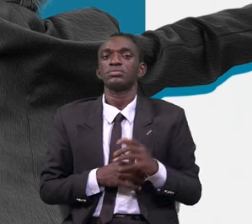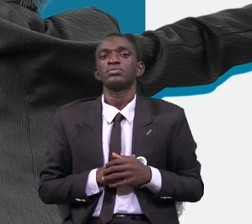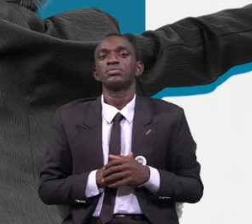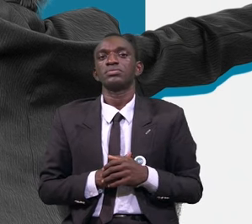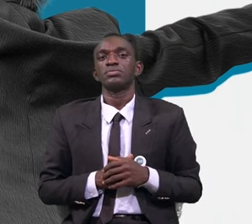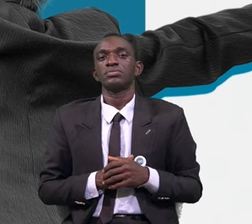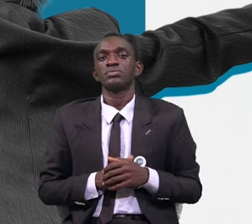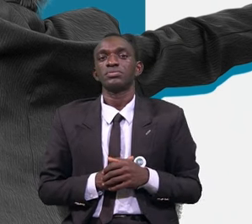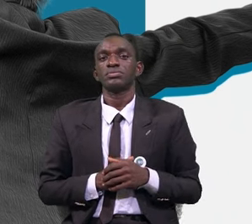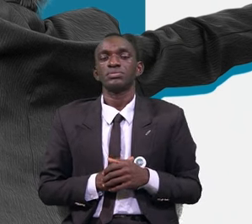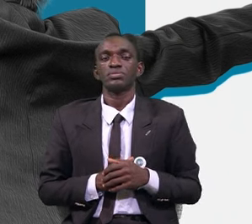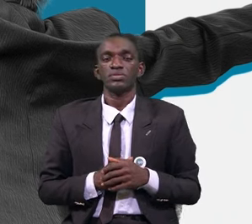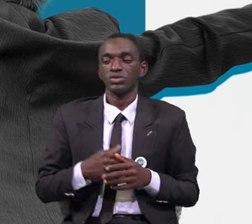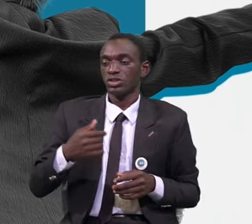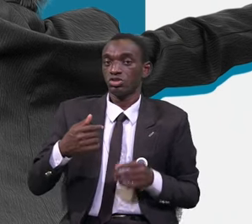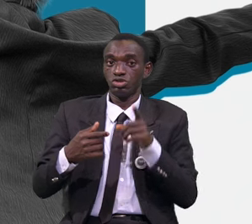.org/connect.